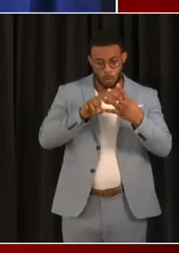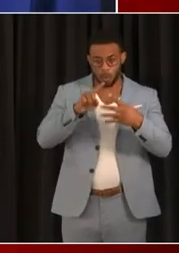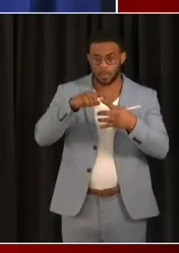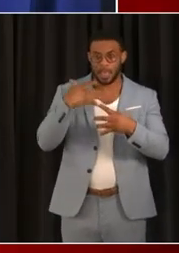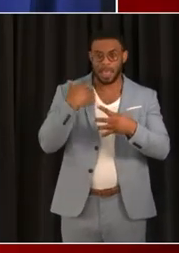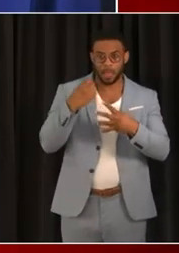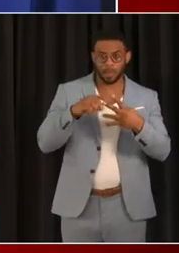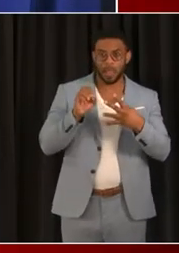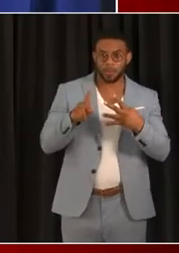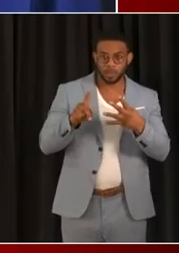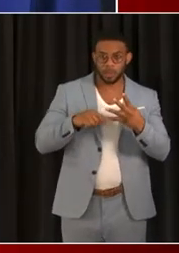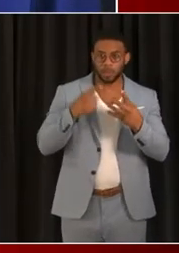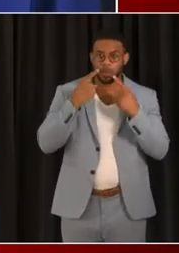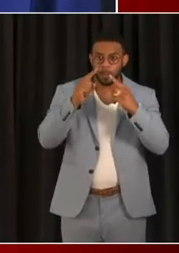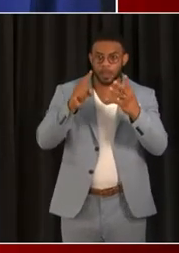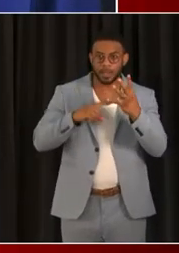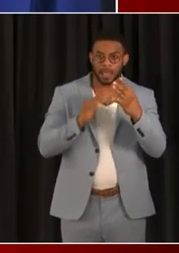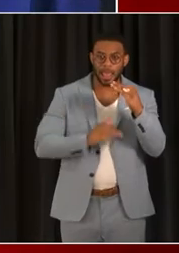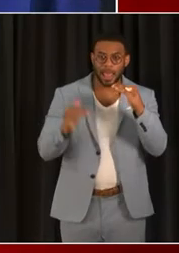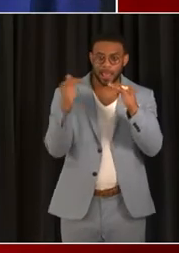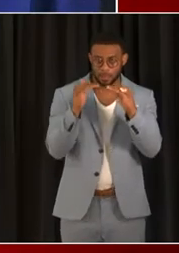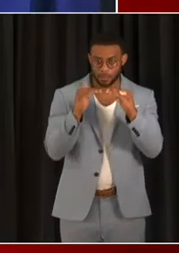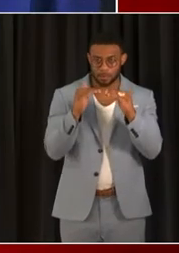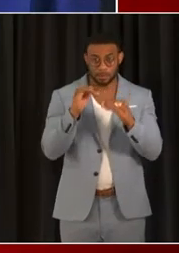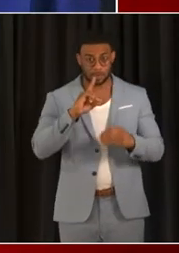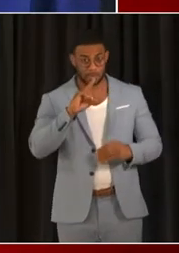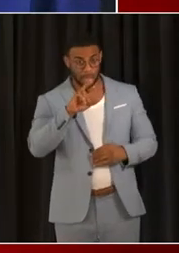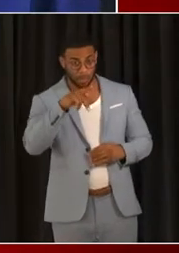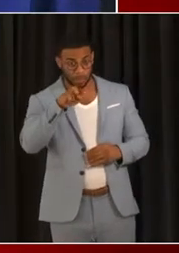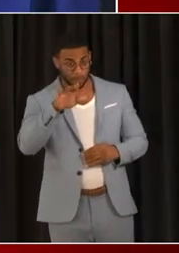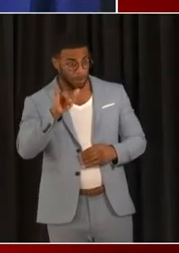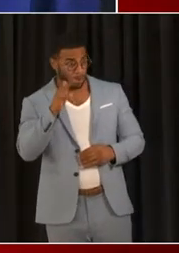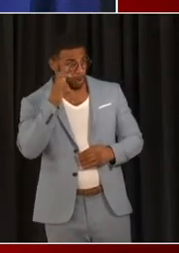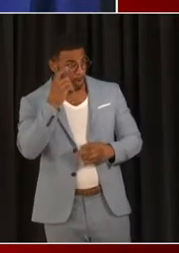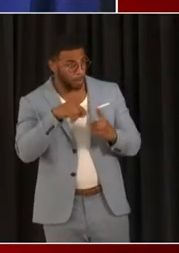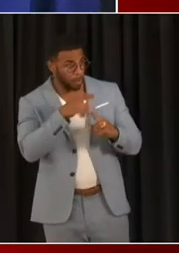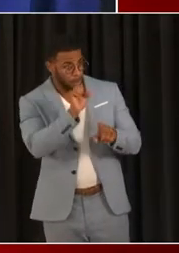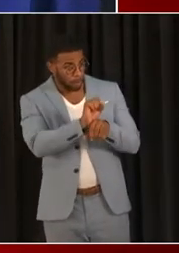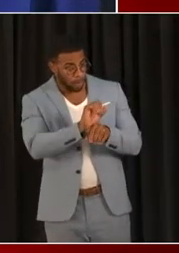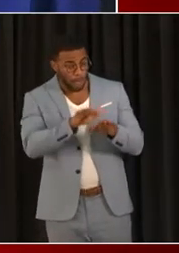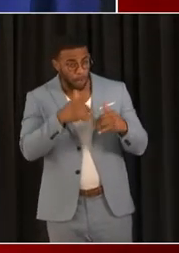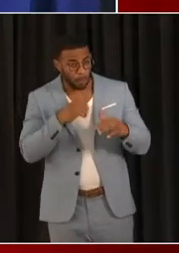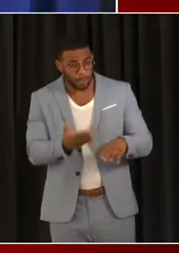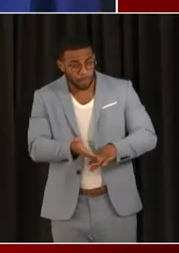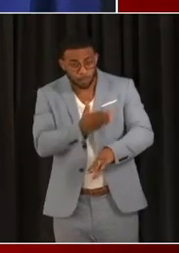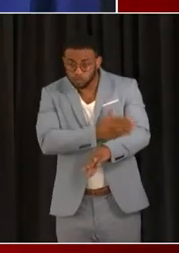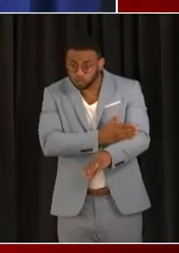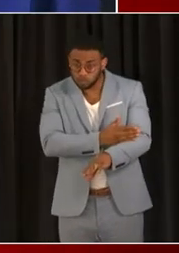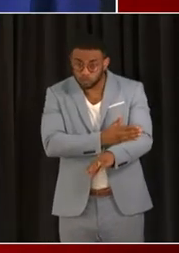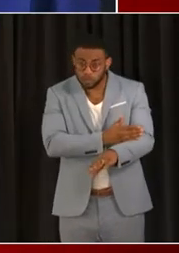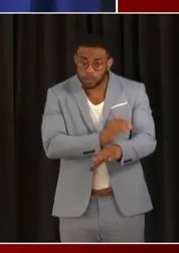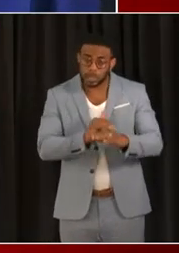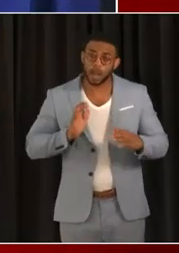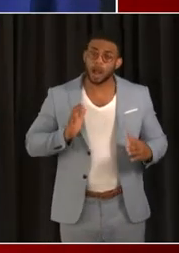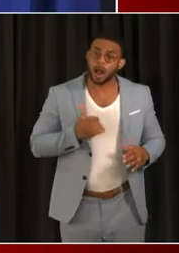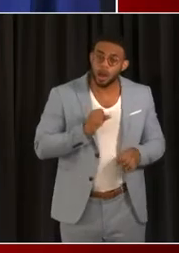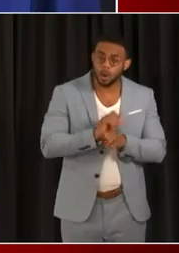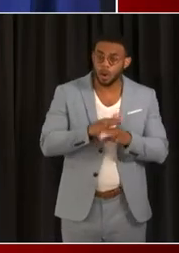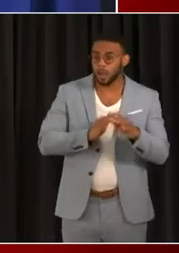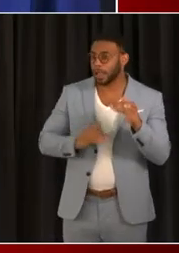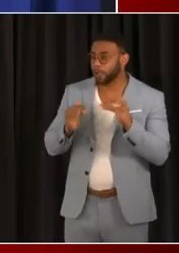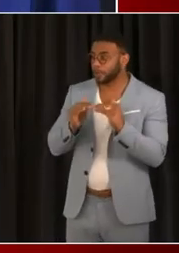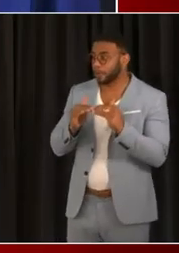Health, Opportunity, Prosperity, and Equity. So Dr. Perry, I want to hear a little bit about your work and how we can improve in our